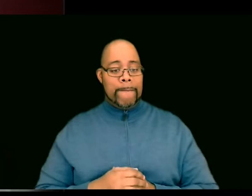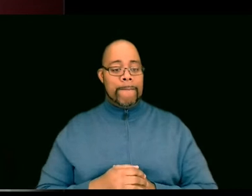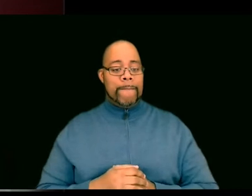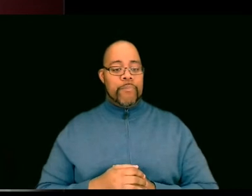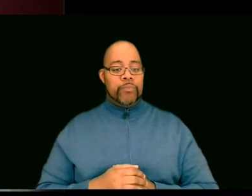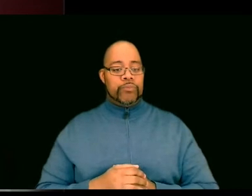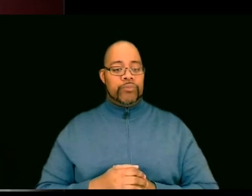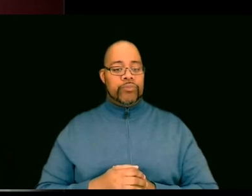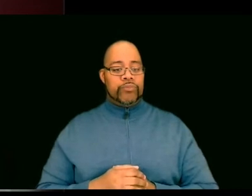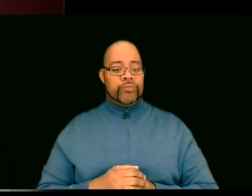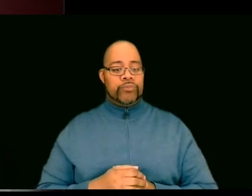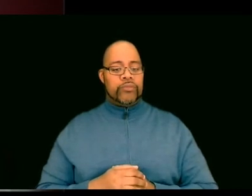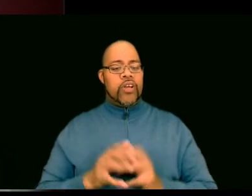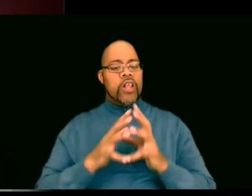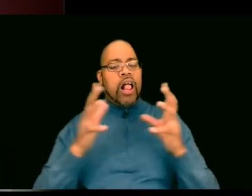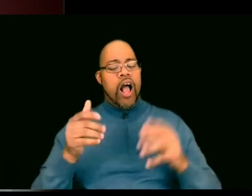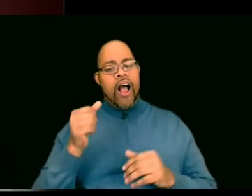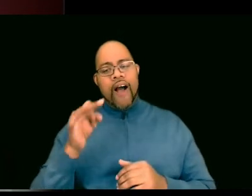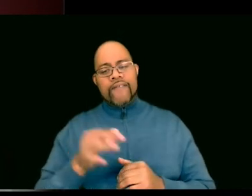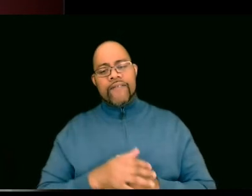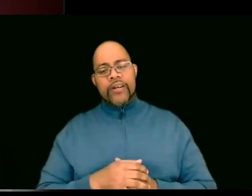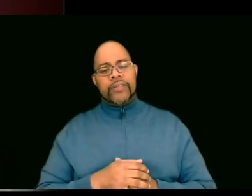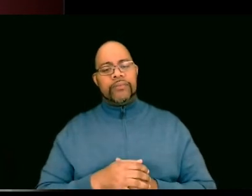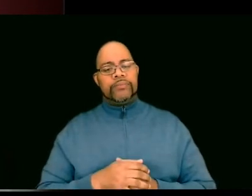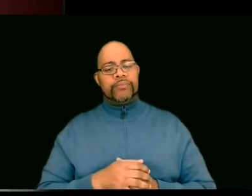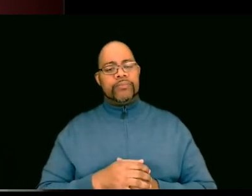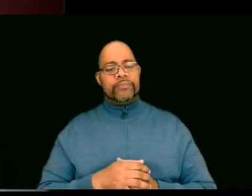that time, you know, there was a lot of,